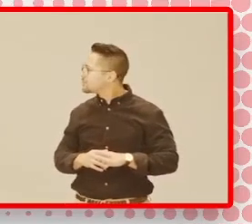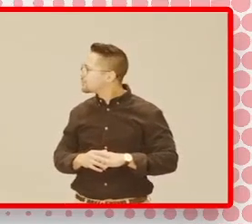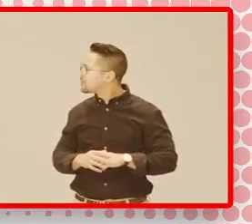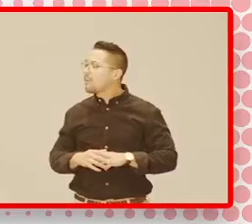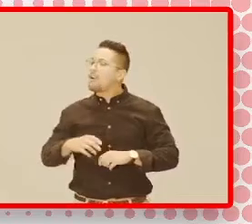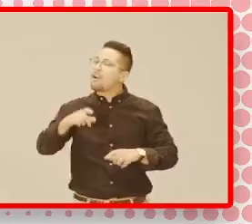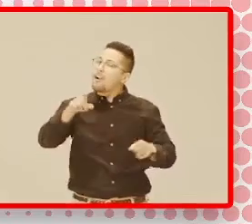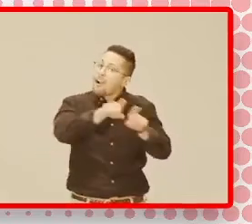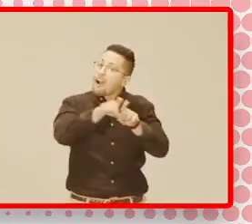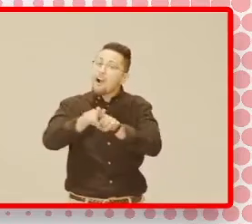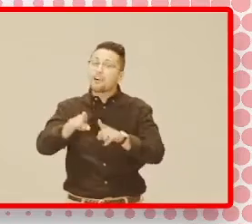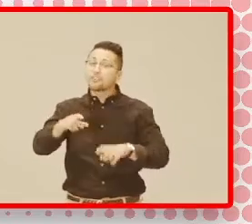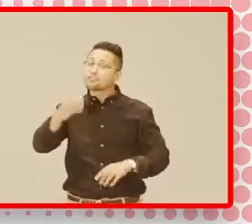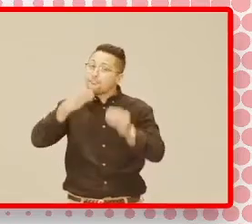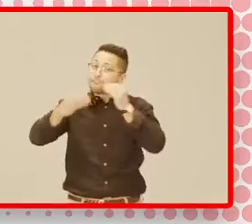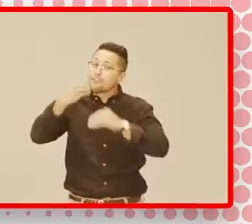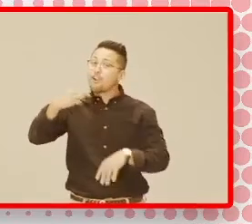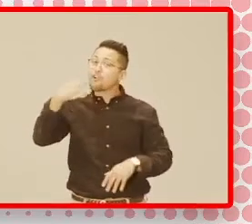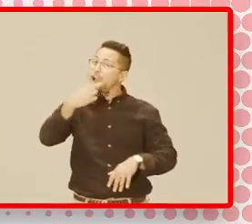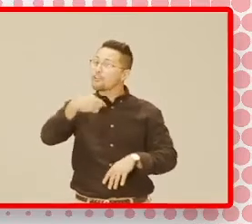Chipotle.